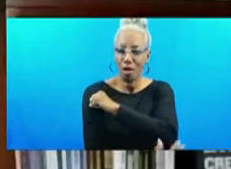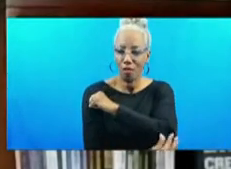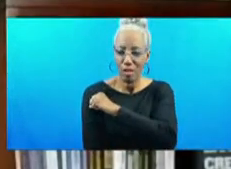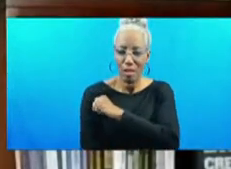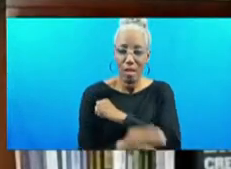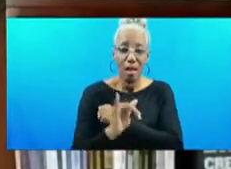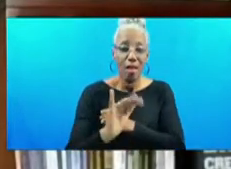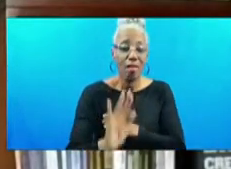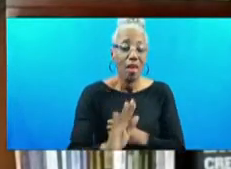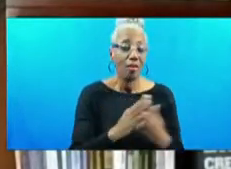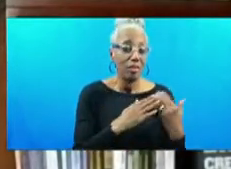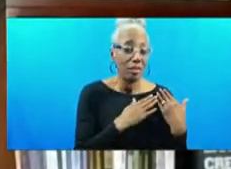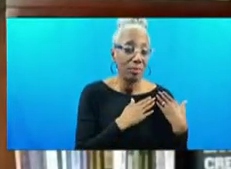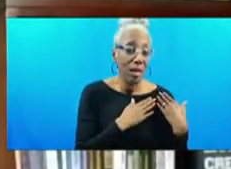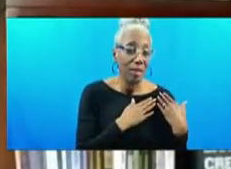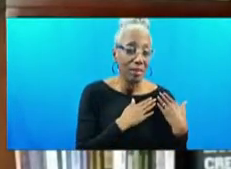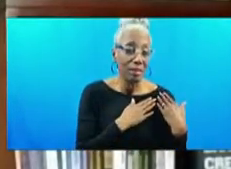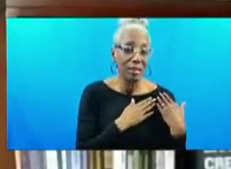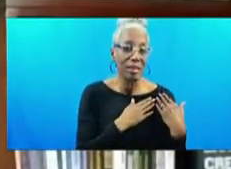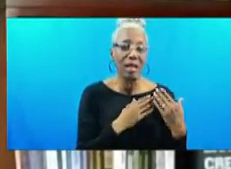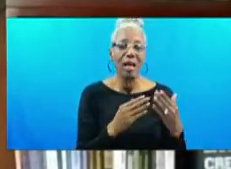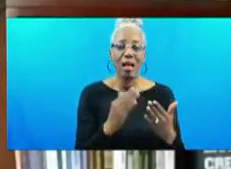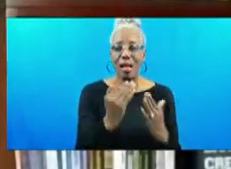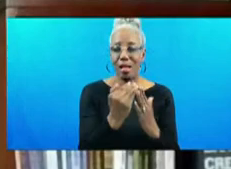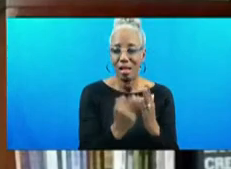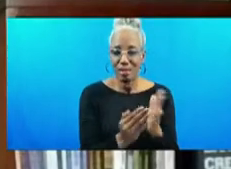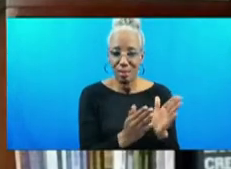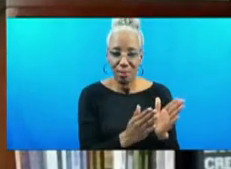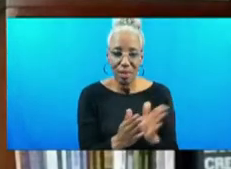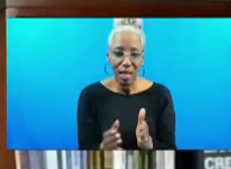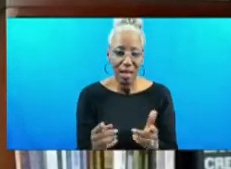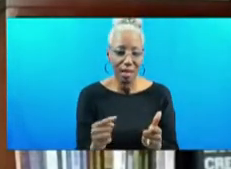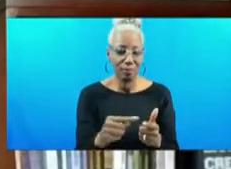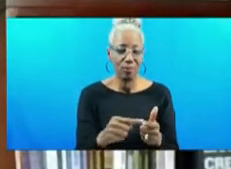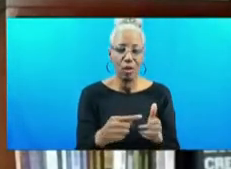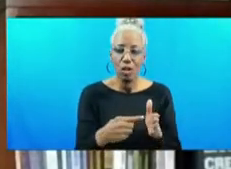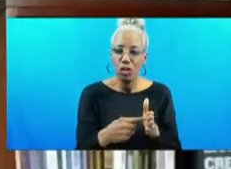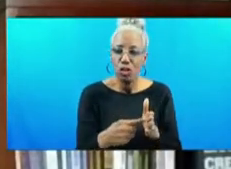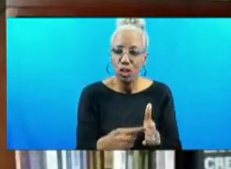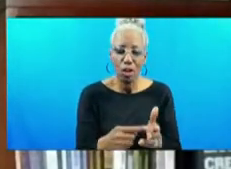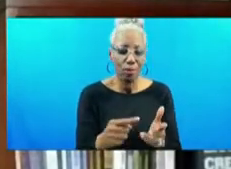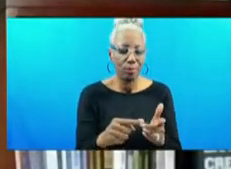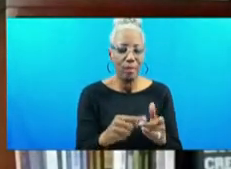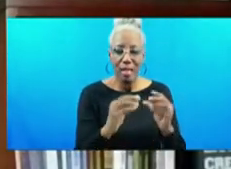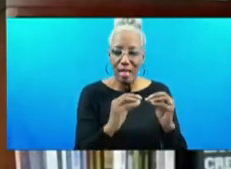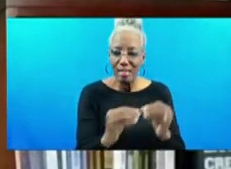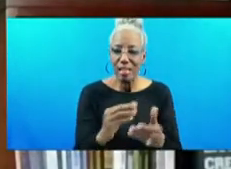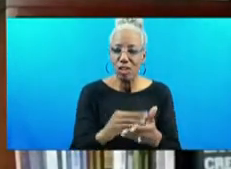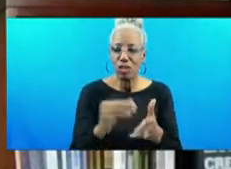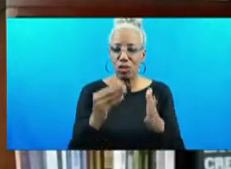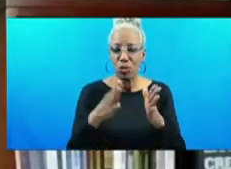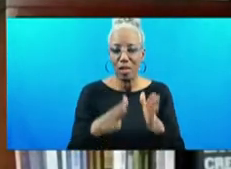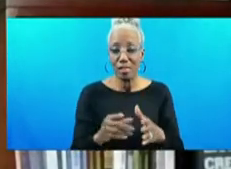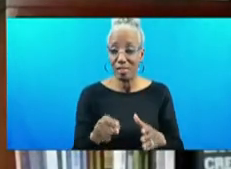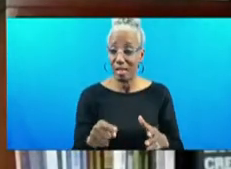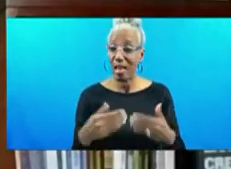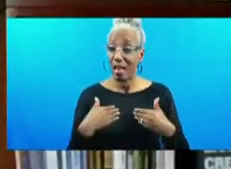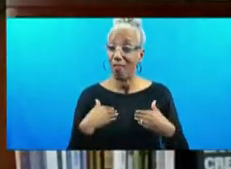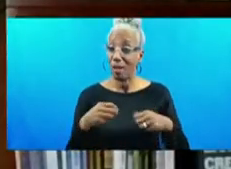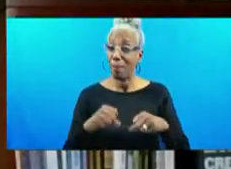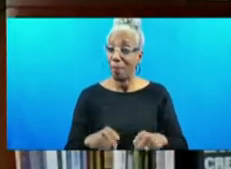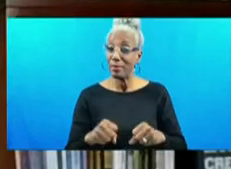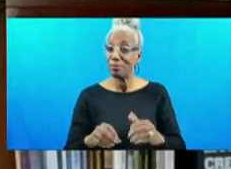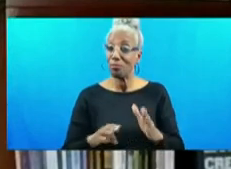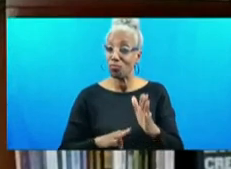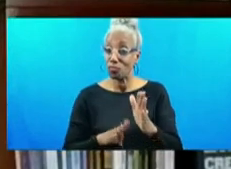teach students who demonstrate the capacity to be able to thrive so that they can get access to upper level courses in